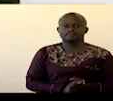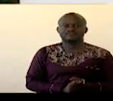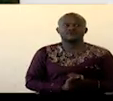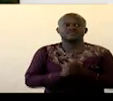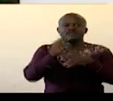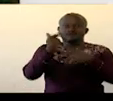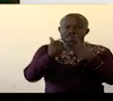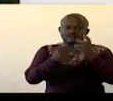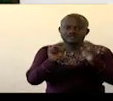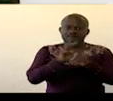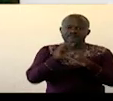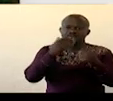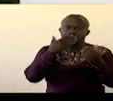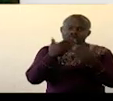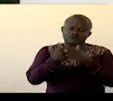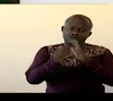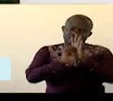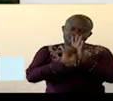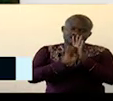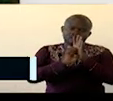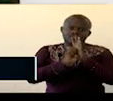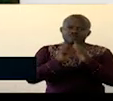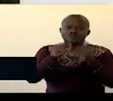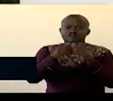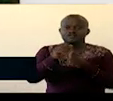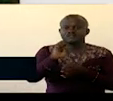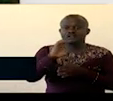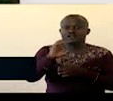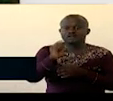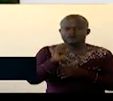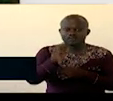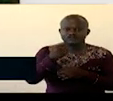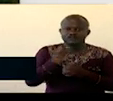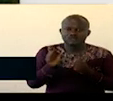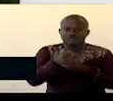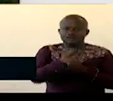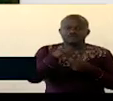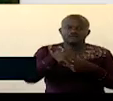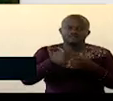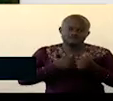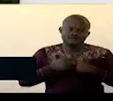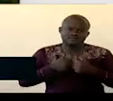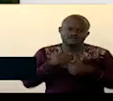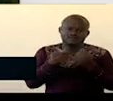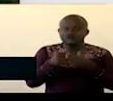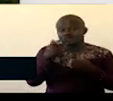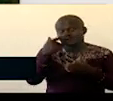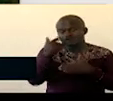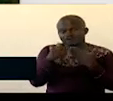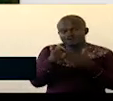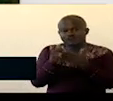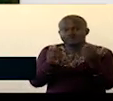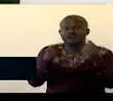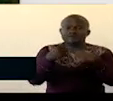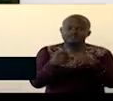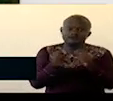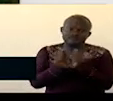This is a very good example of ecotourism in Rwanda. You can see here we have